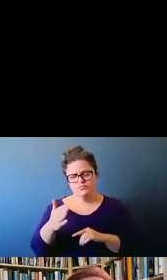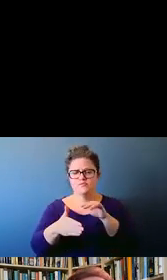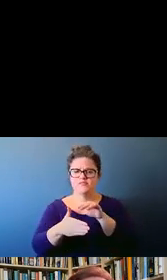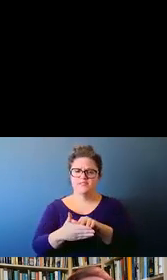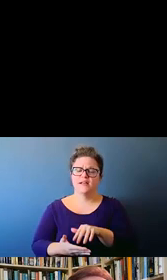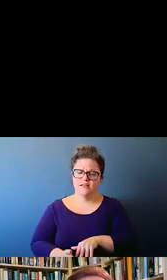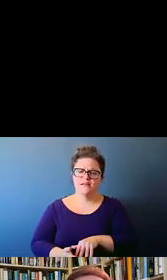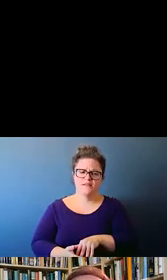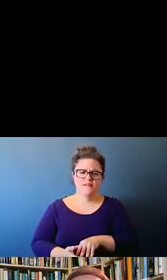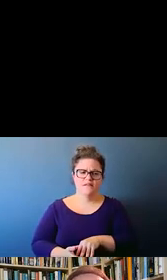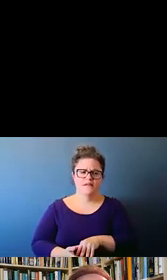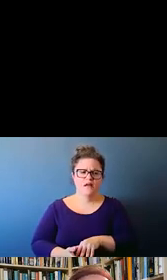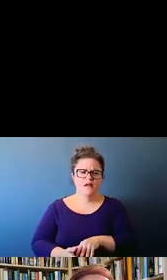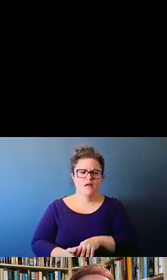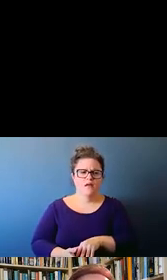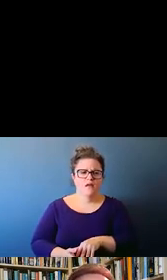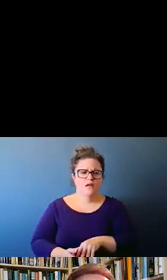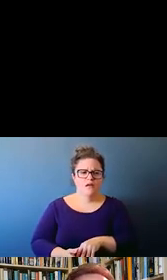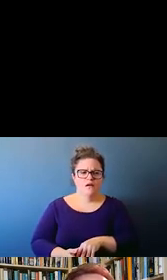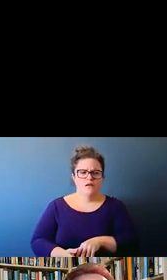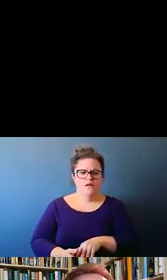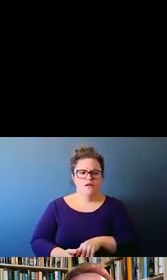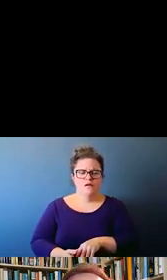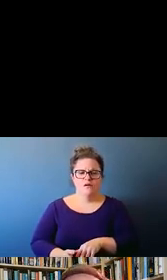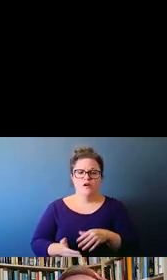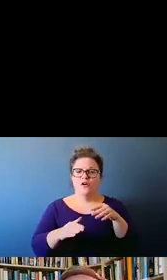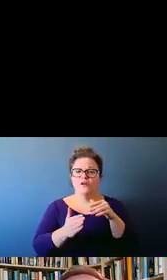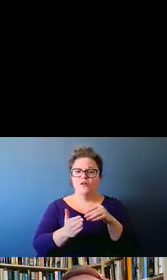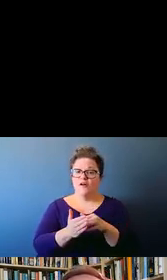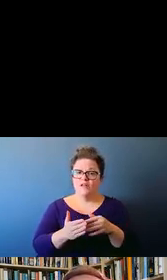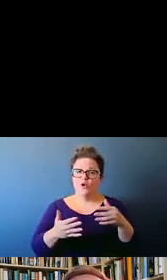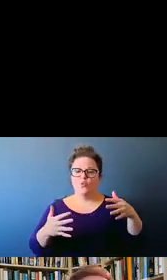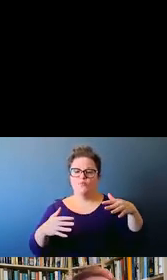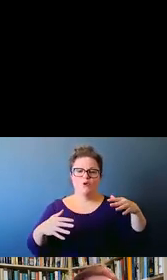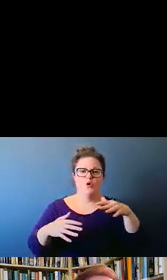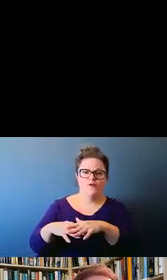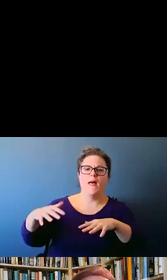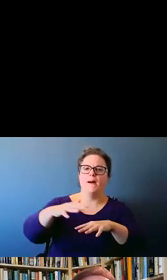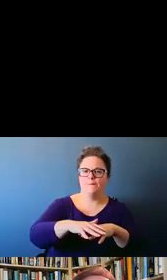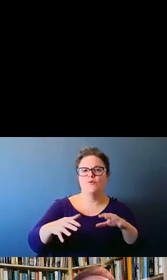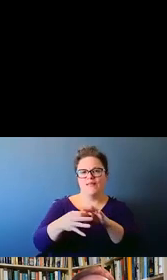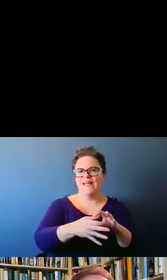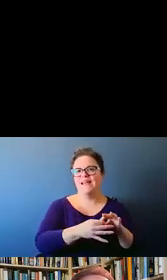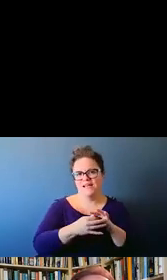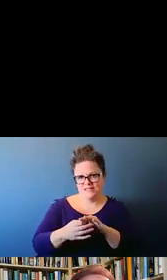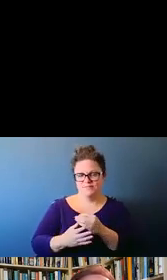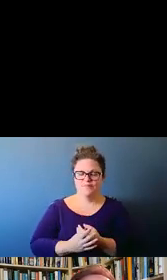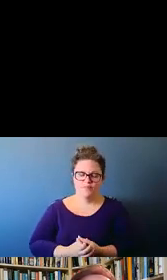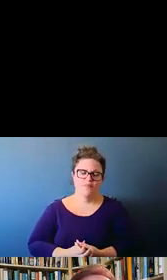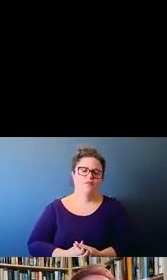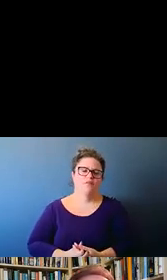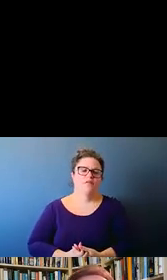often are integrated in ways that you might not yet know. So what do we study? Well, these are the